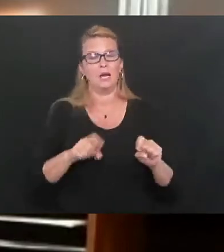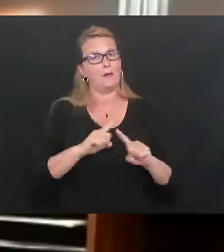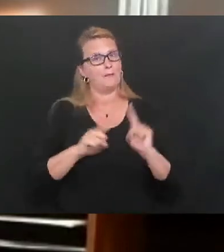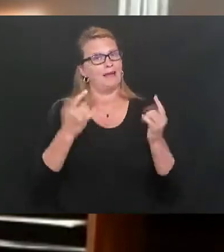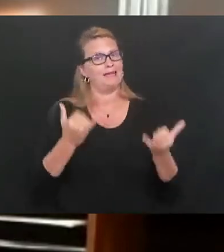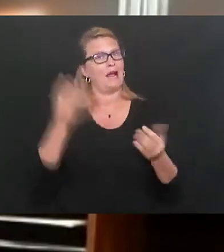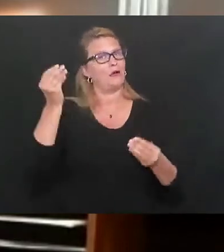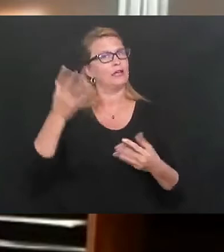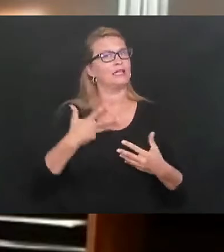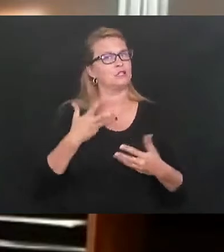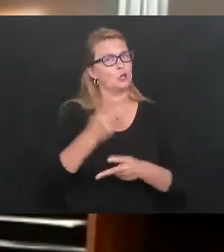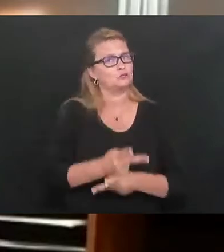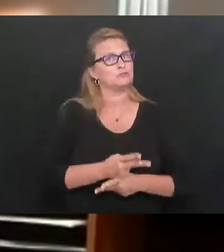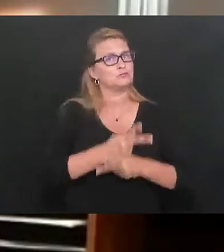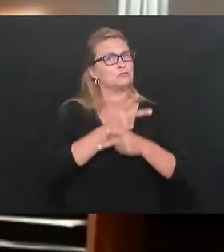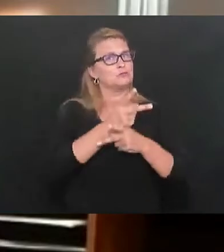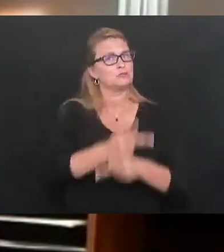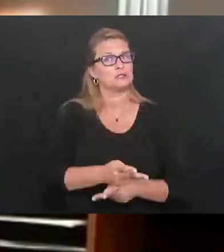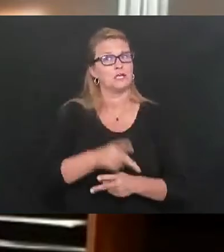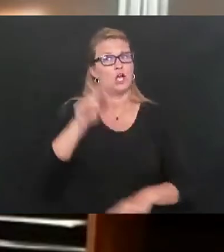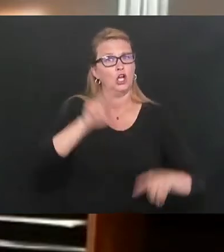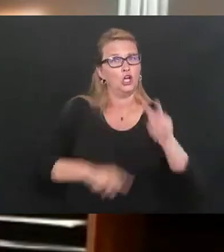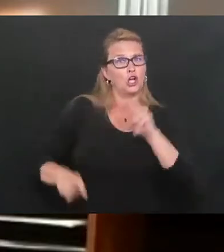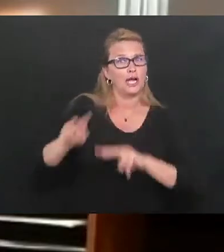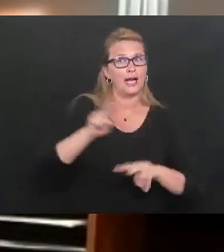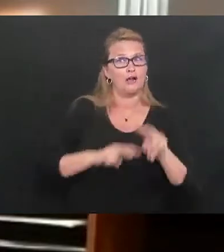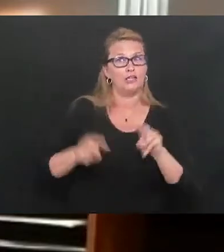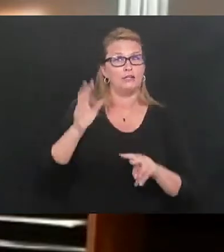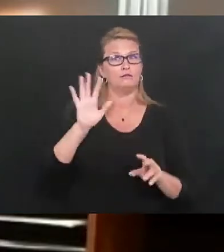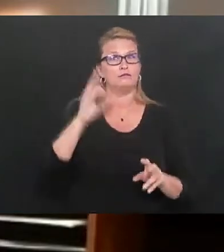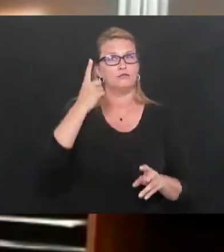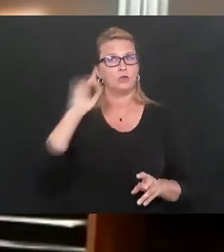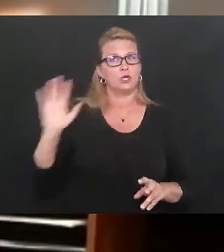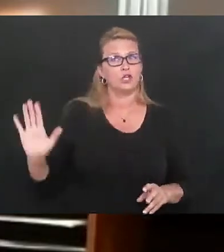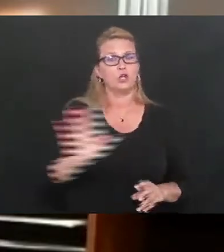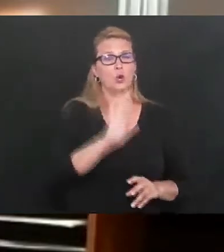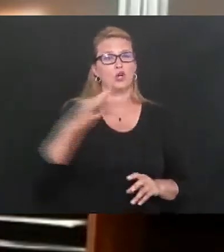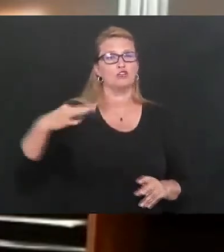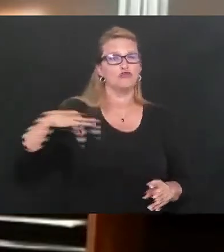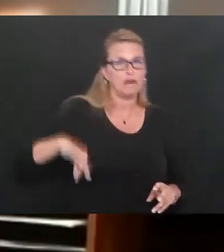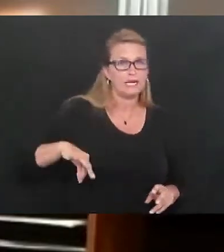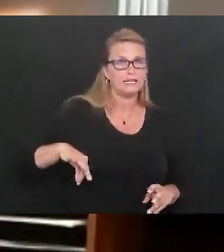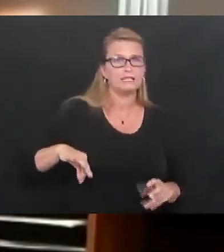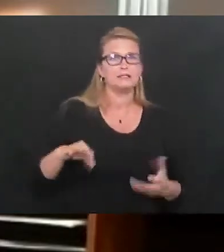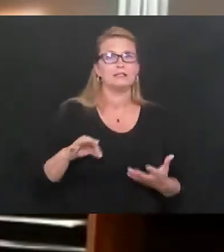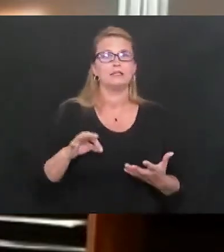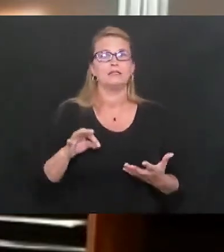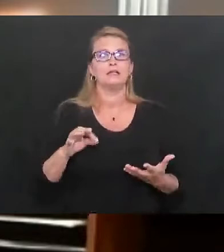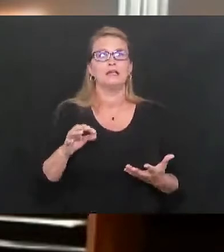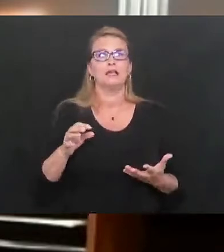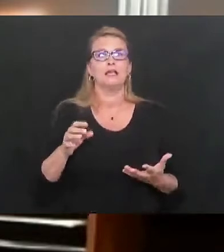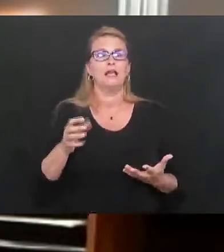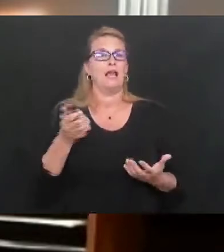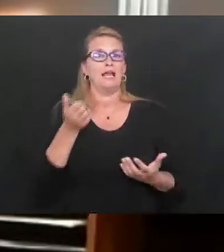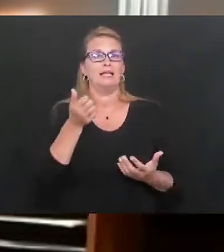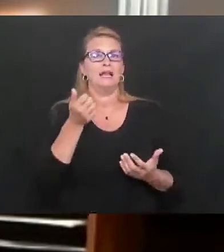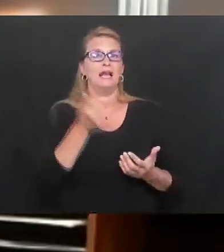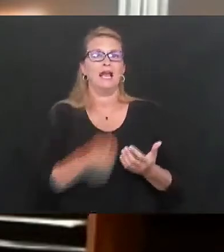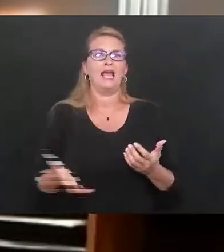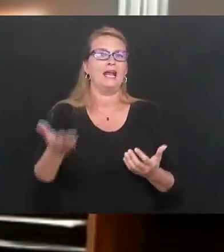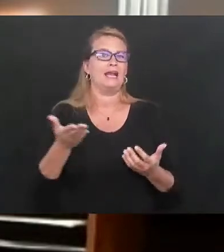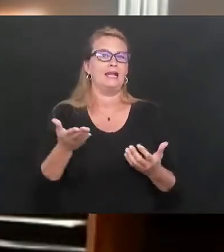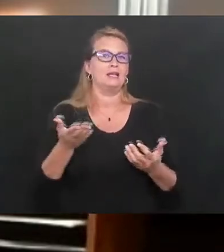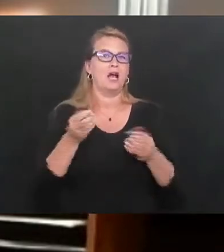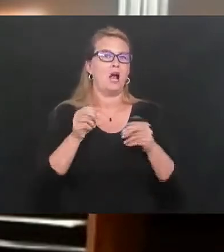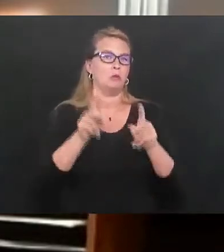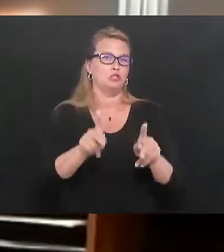to let folks know to be on the lookout at their credit and to give them the opportunity to monitor their credit